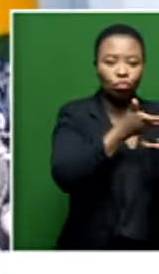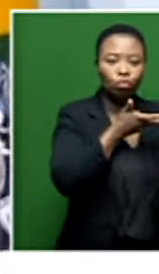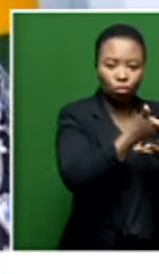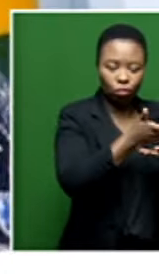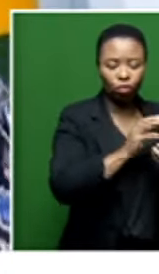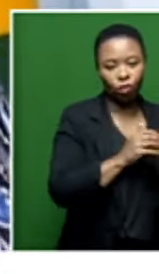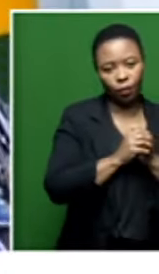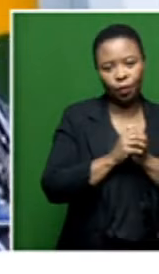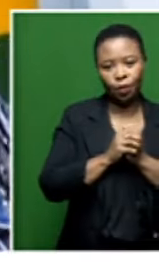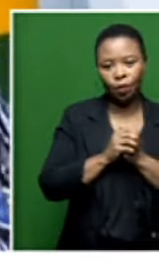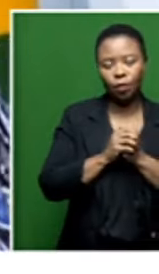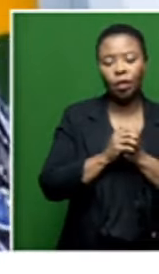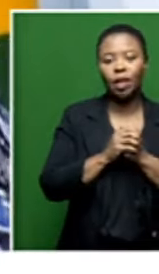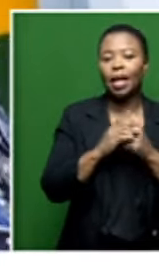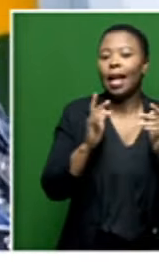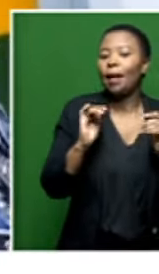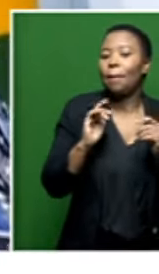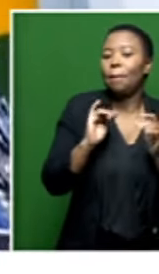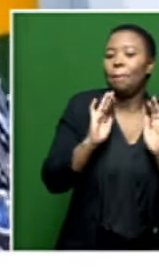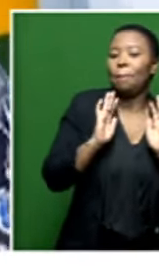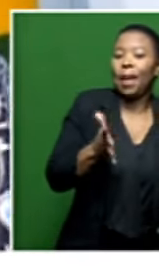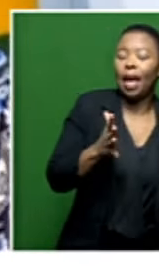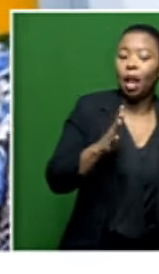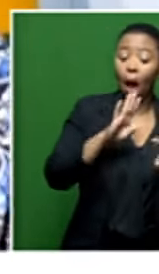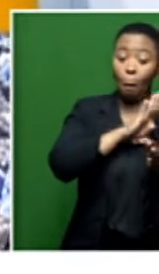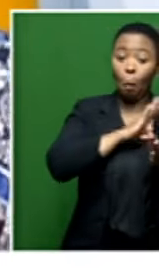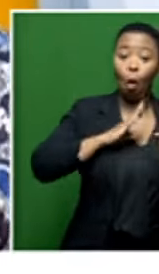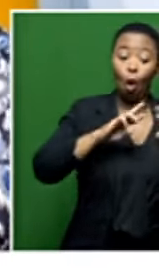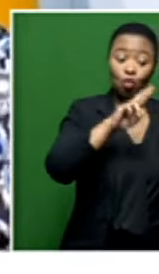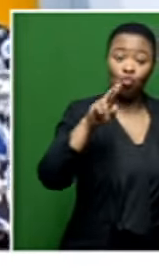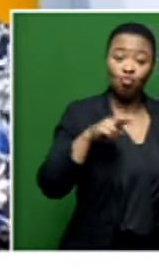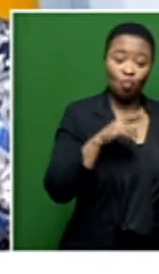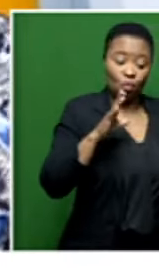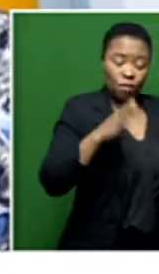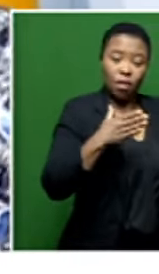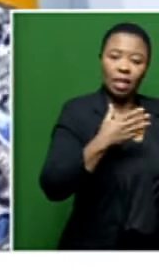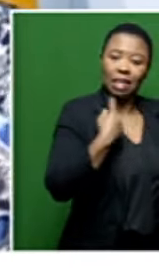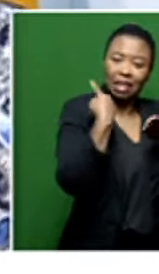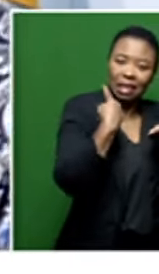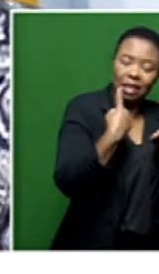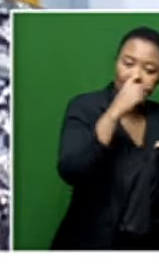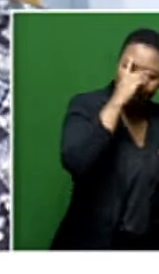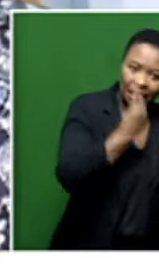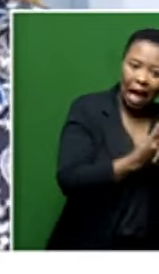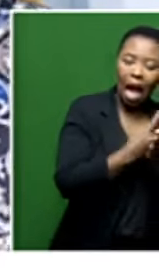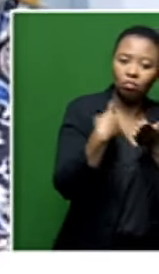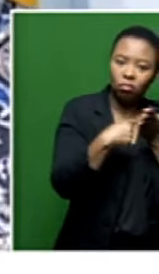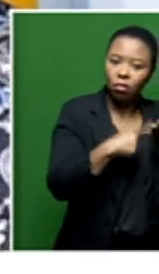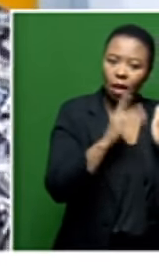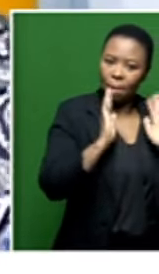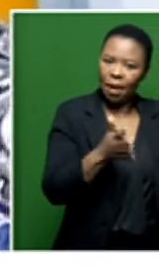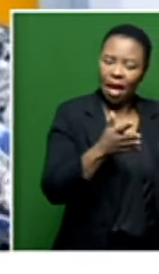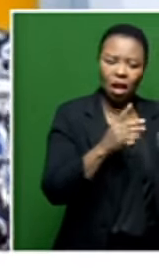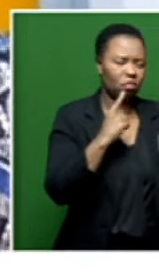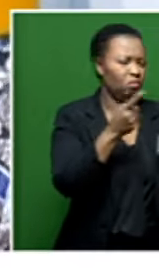Unlike to have our meetings in our boardrooms and take decisions in those boardrooms, we thought we must go out